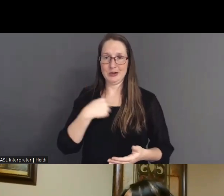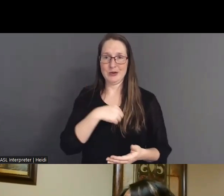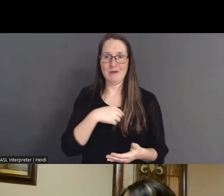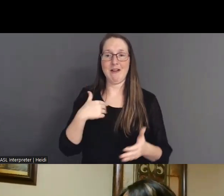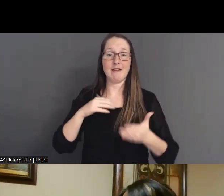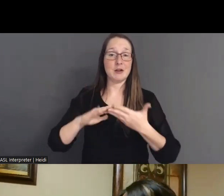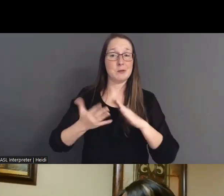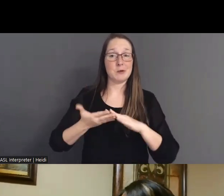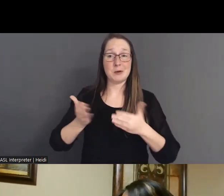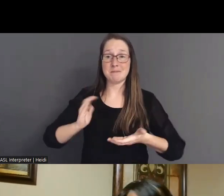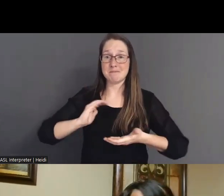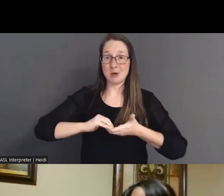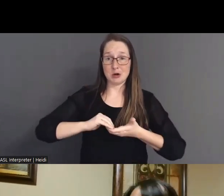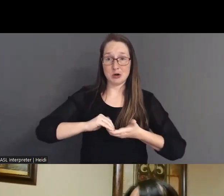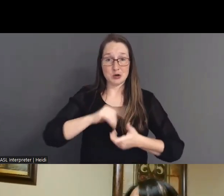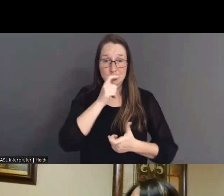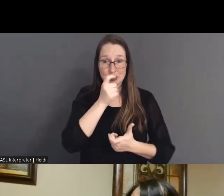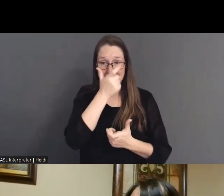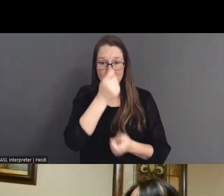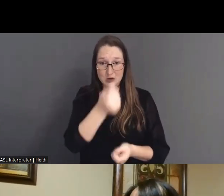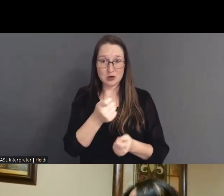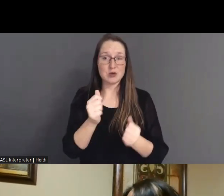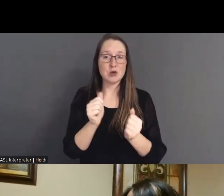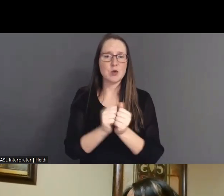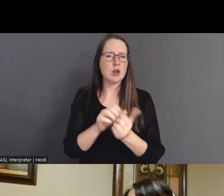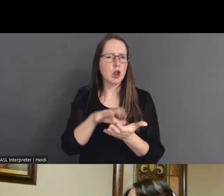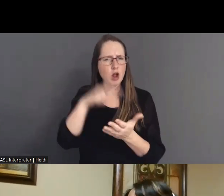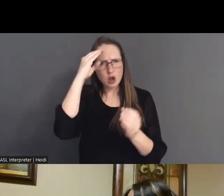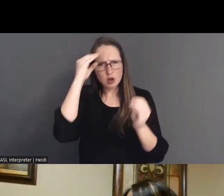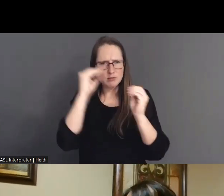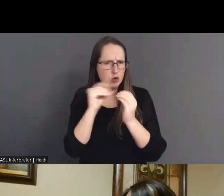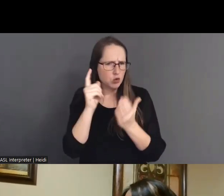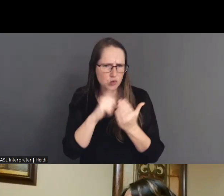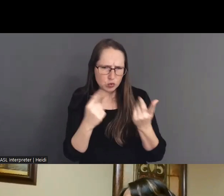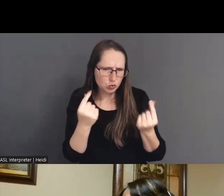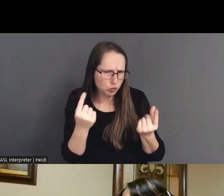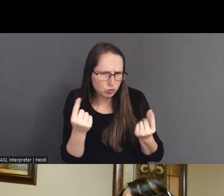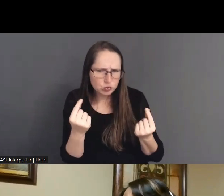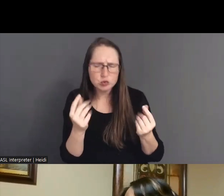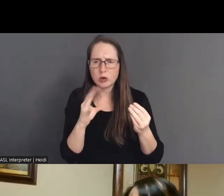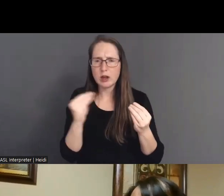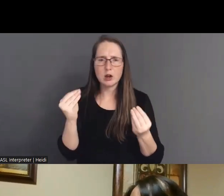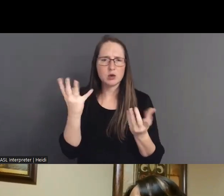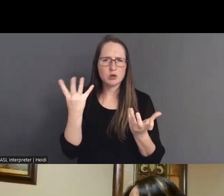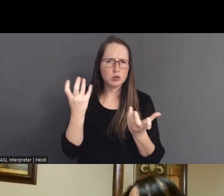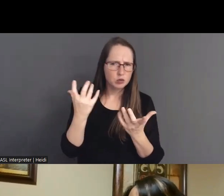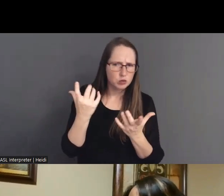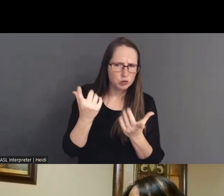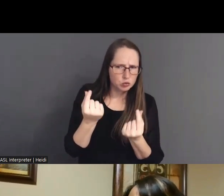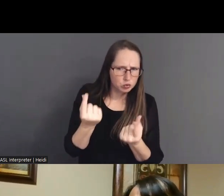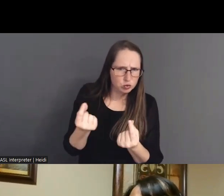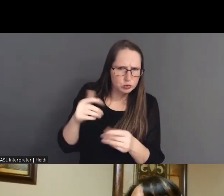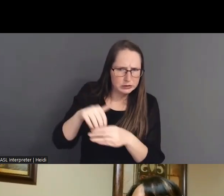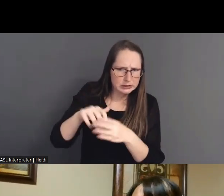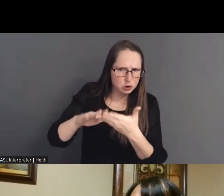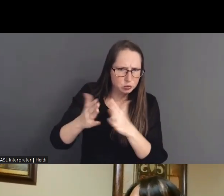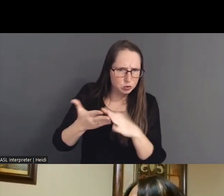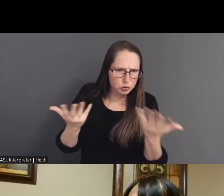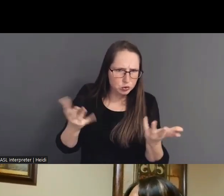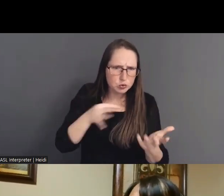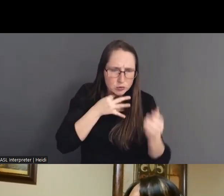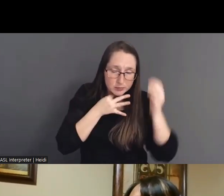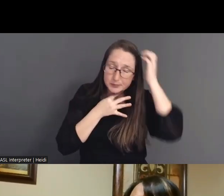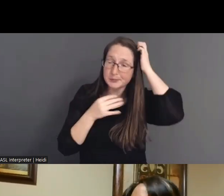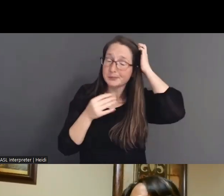community partner who was interested in knowing more about what we do, and they wanted to share what they were doing also in the community. What